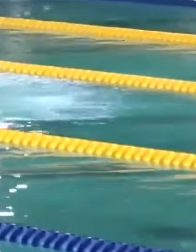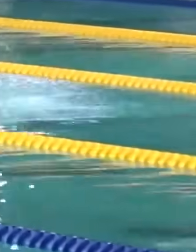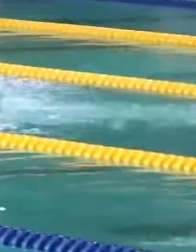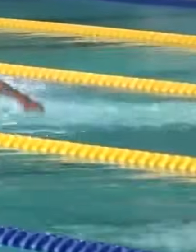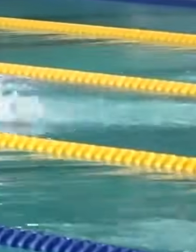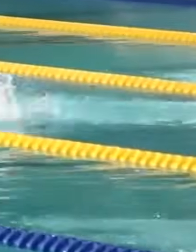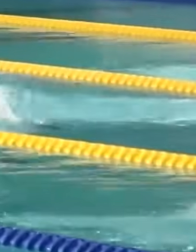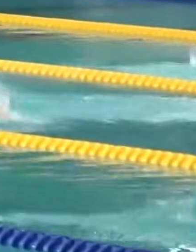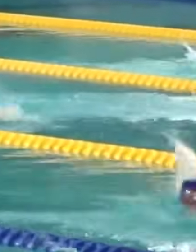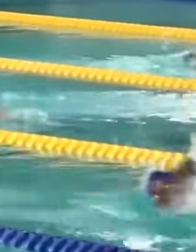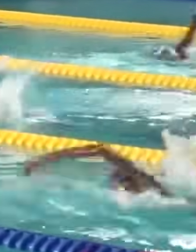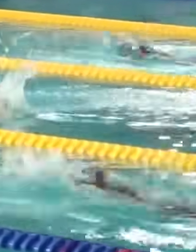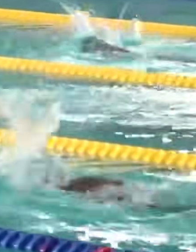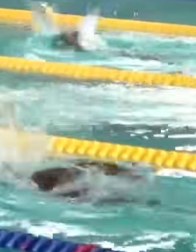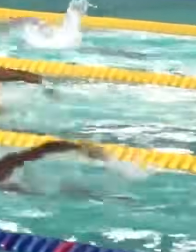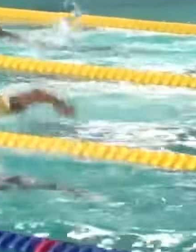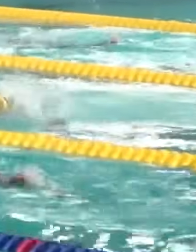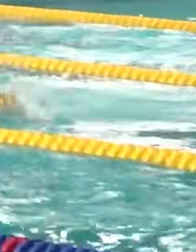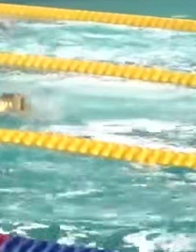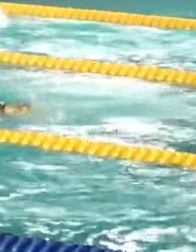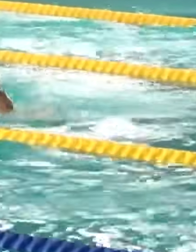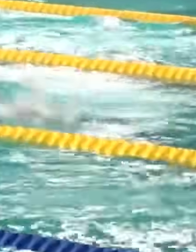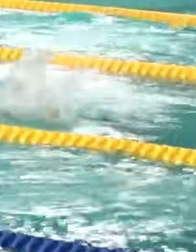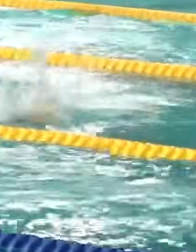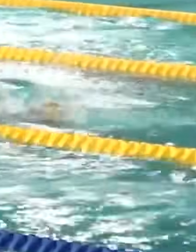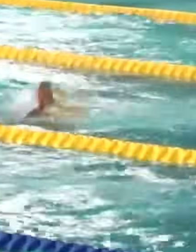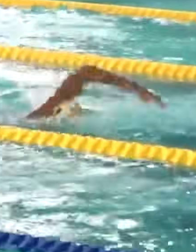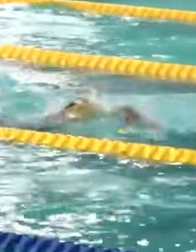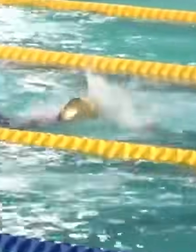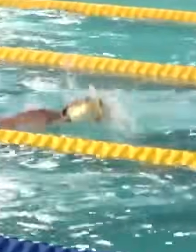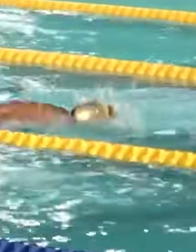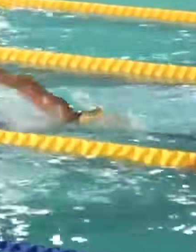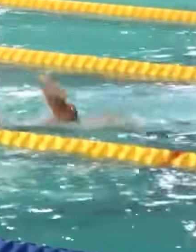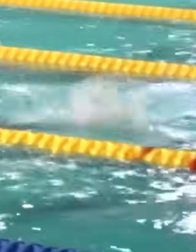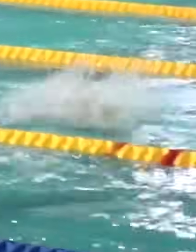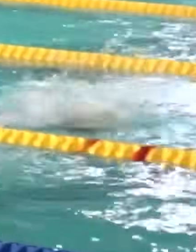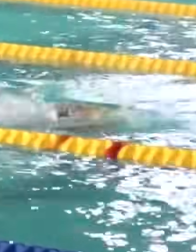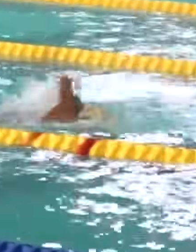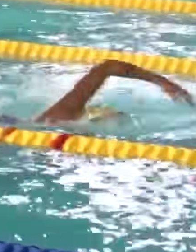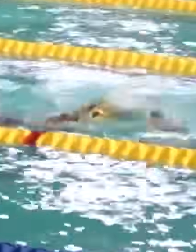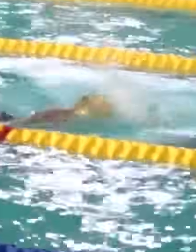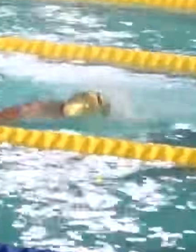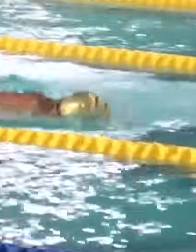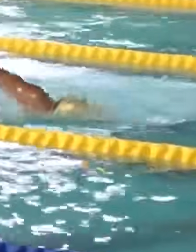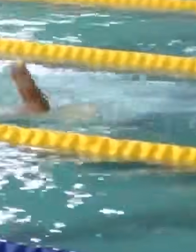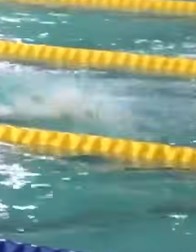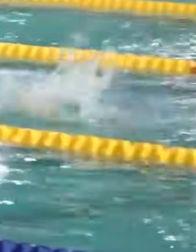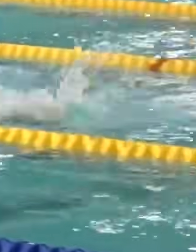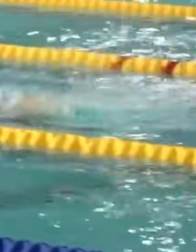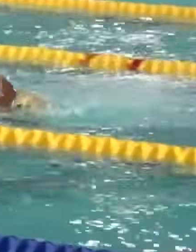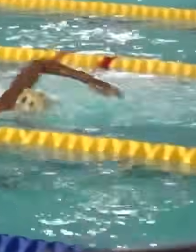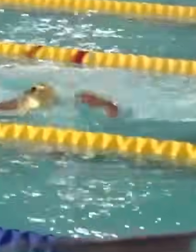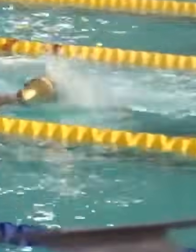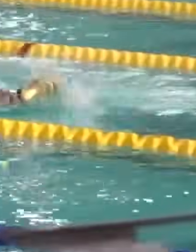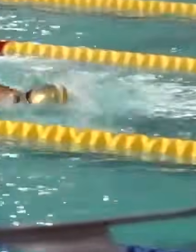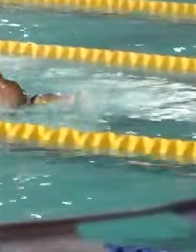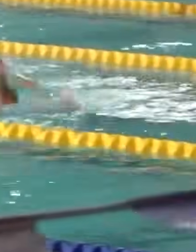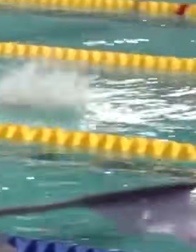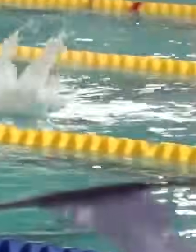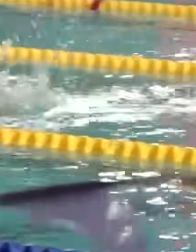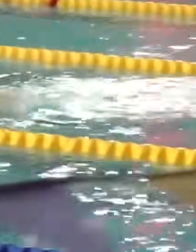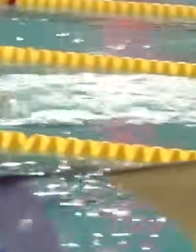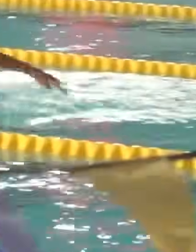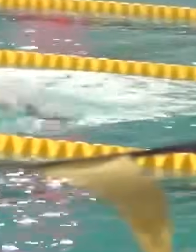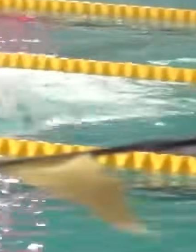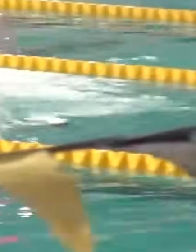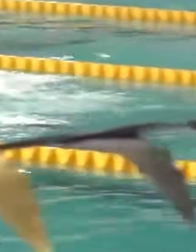of the pool. Lane 5 is Ati Joseph of Alpha Shark Swim Club. He was showing excellent form.